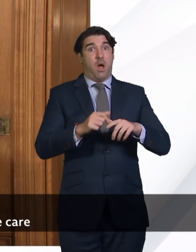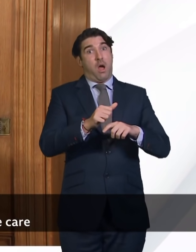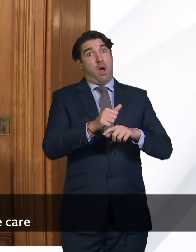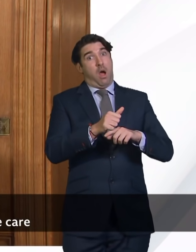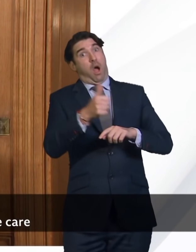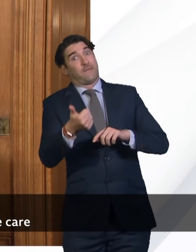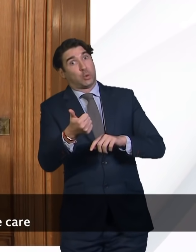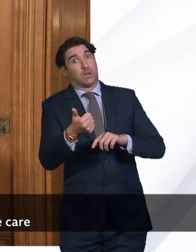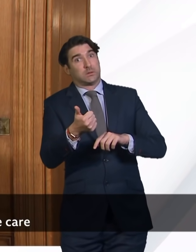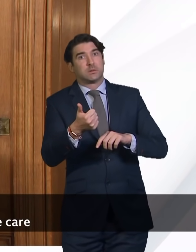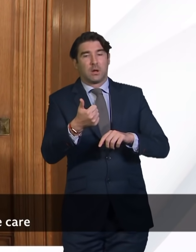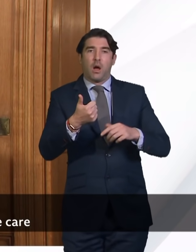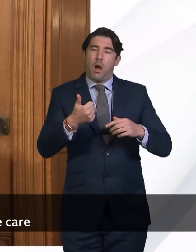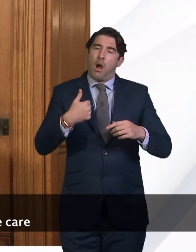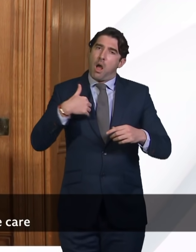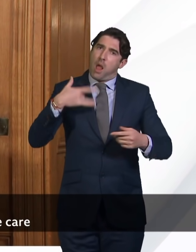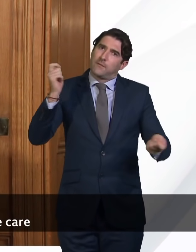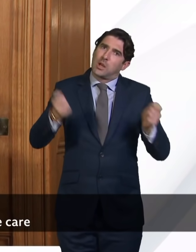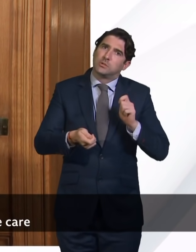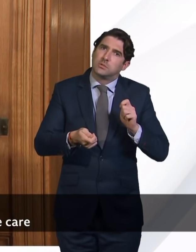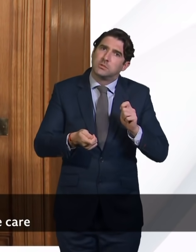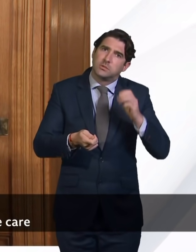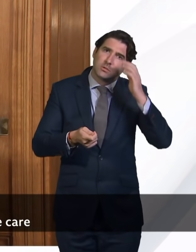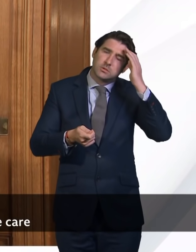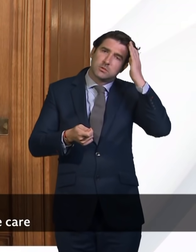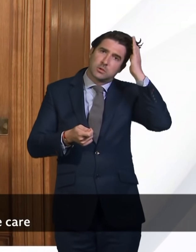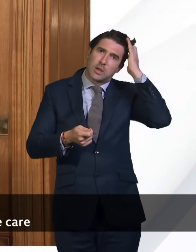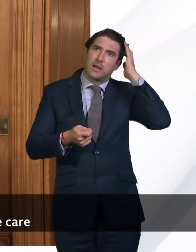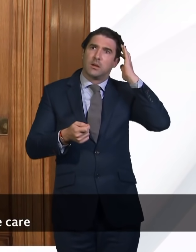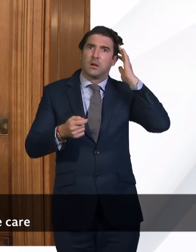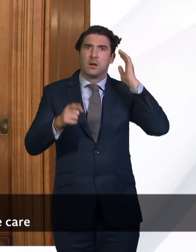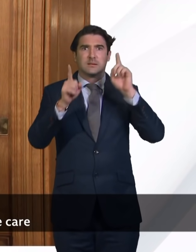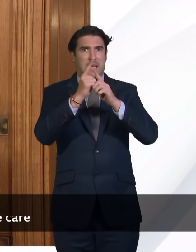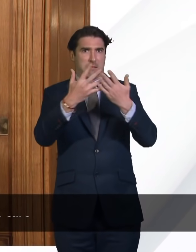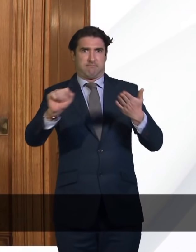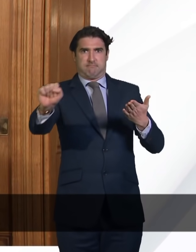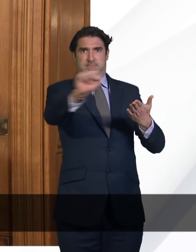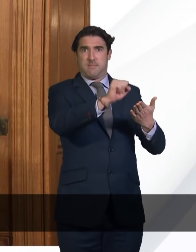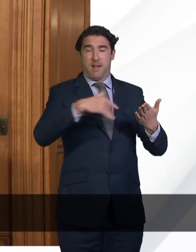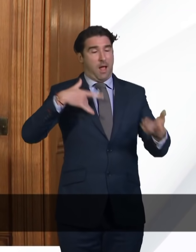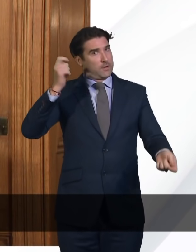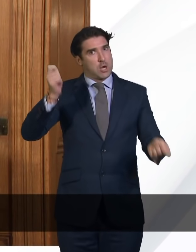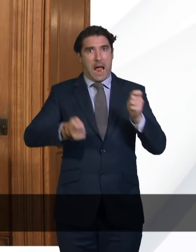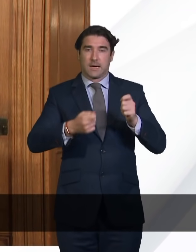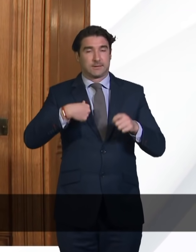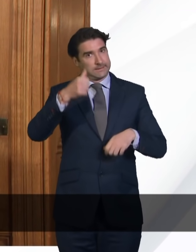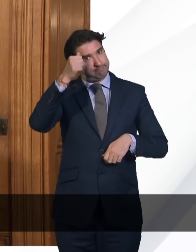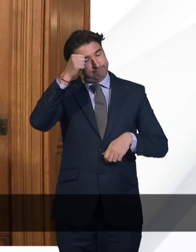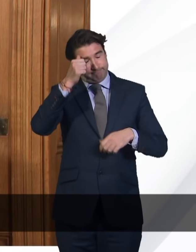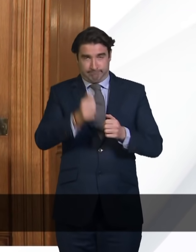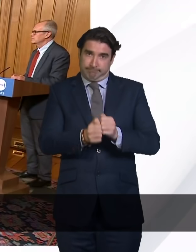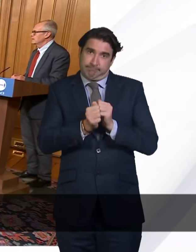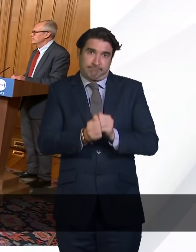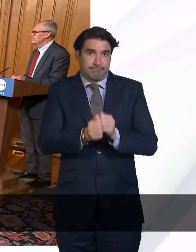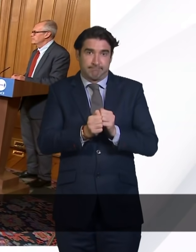rules tighten up, I will try and follow the new rules. That is completely what we all should be doing, because that is the only way we collectively are going to get on top of